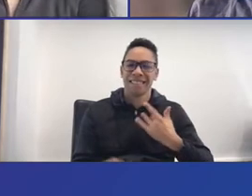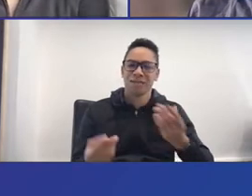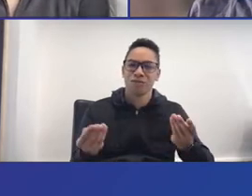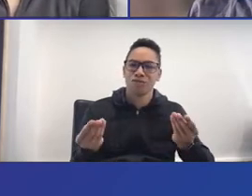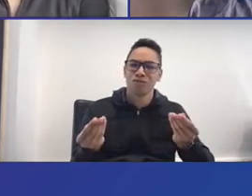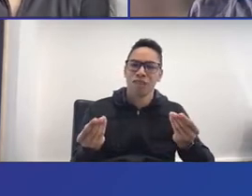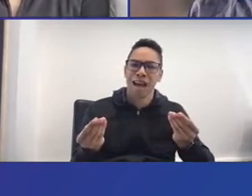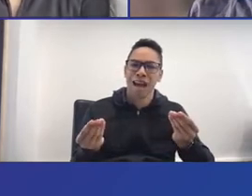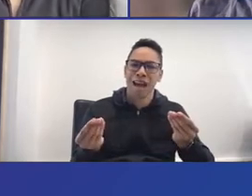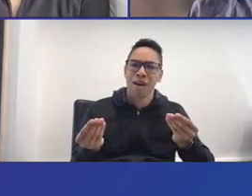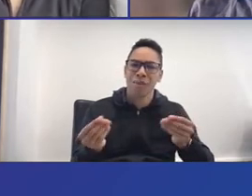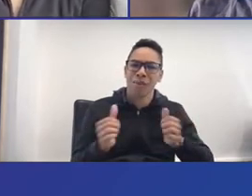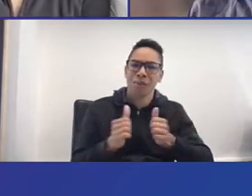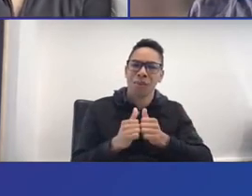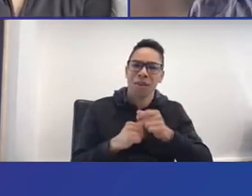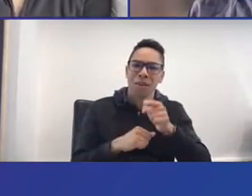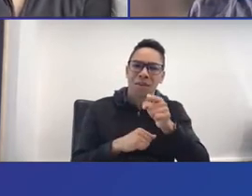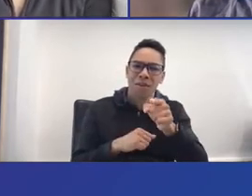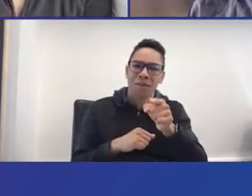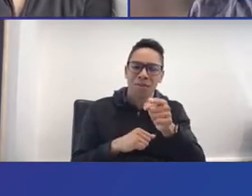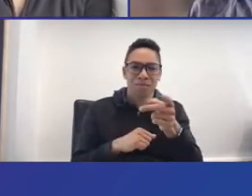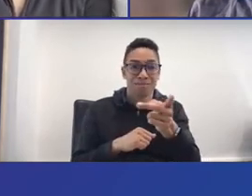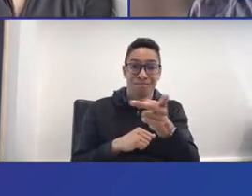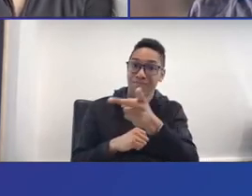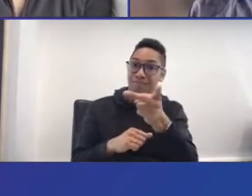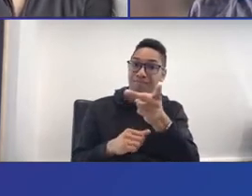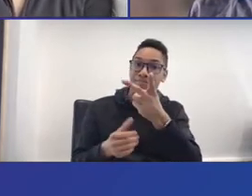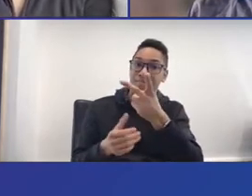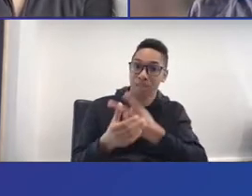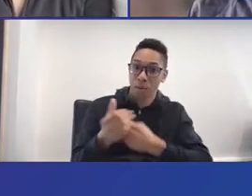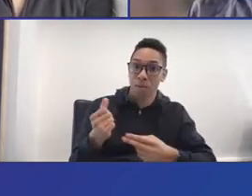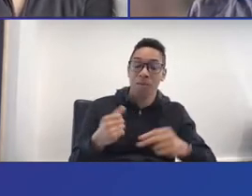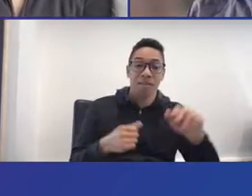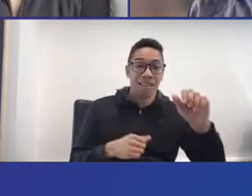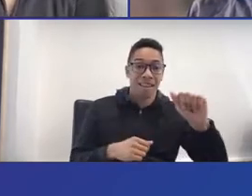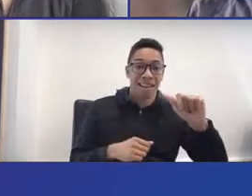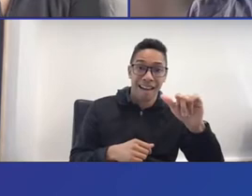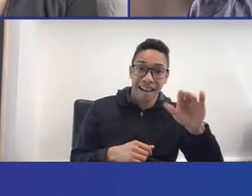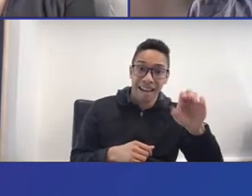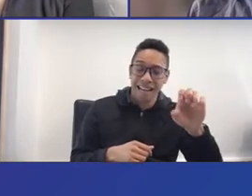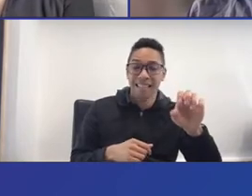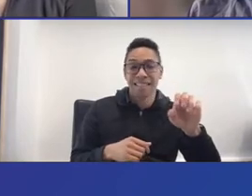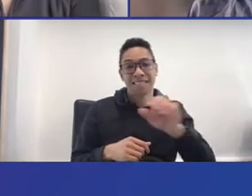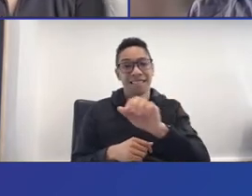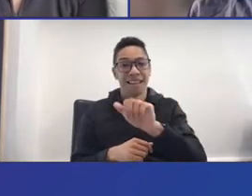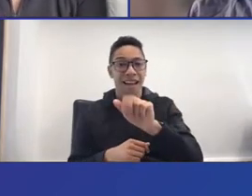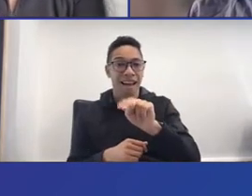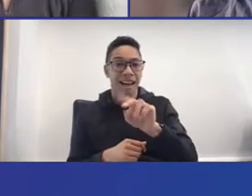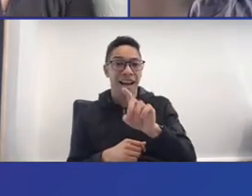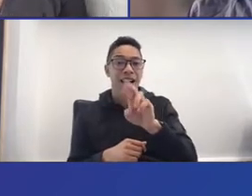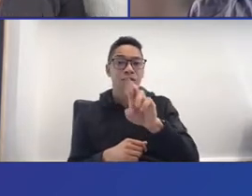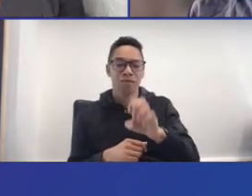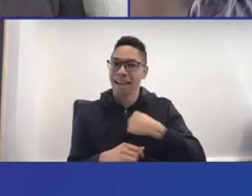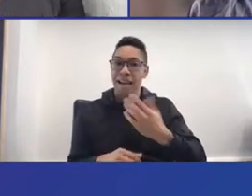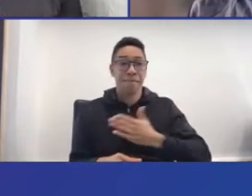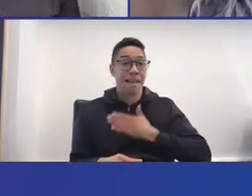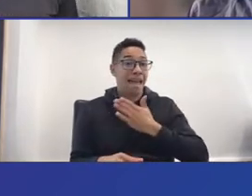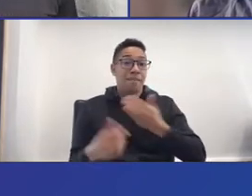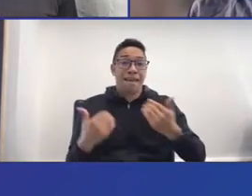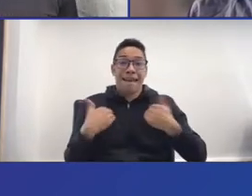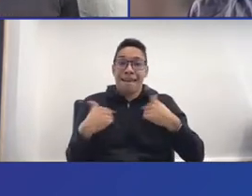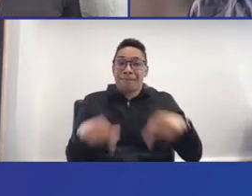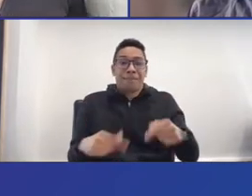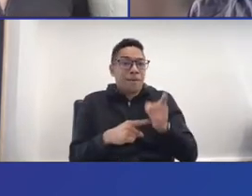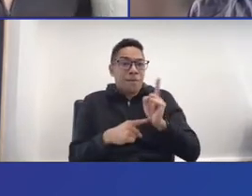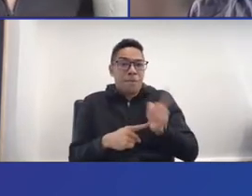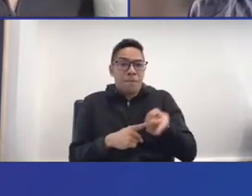with you collectively, both of you, Alice. I mean, this, I'm glad to have this moment, right?